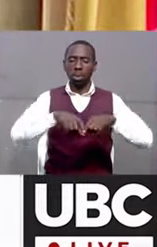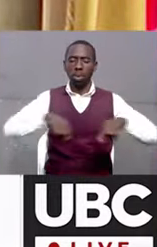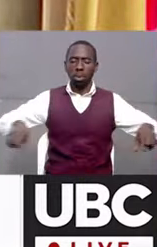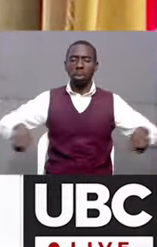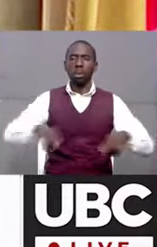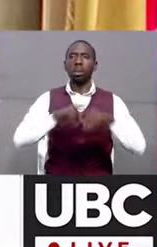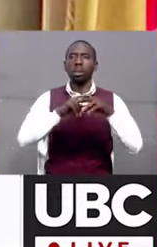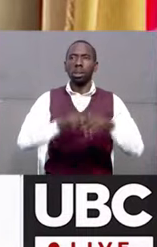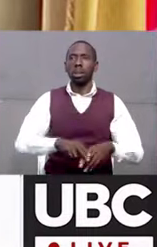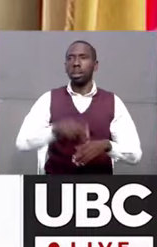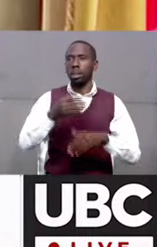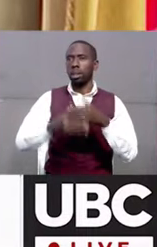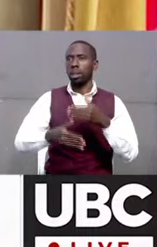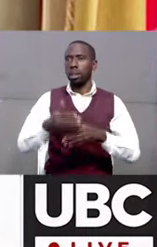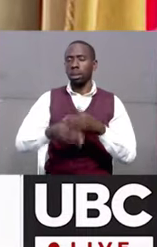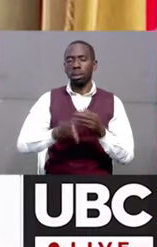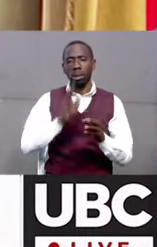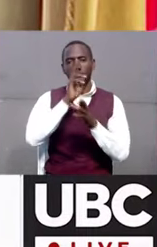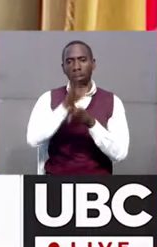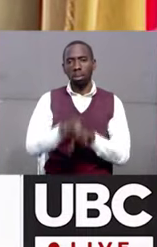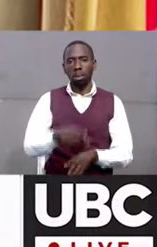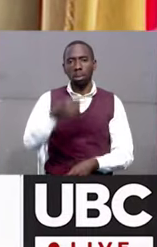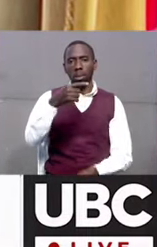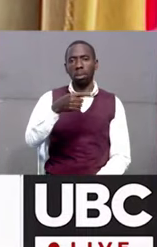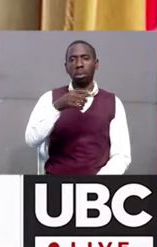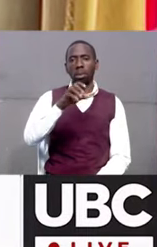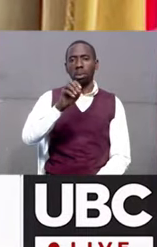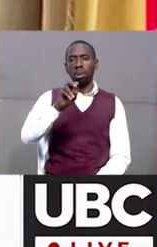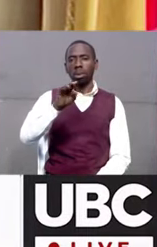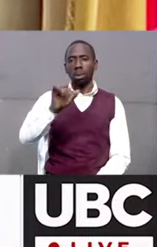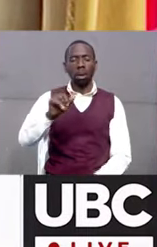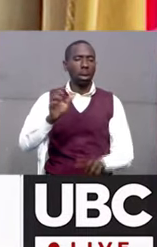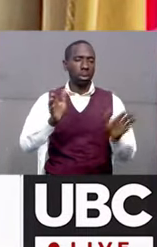You sit near Honorable Govi. Omara,